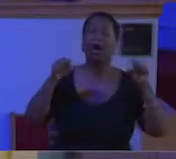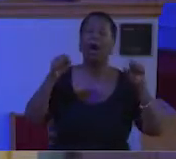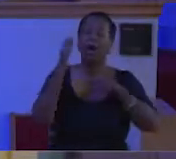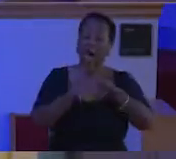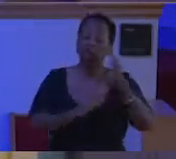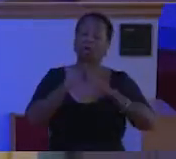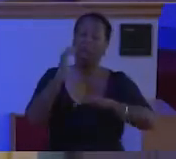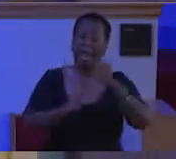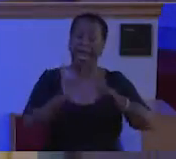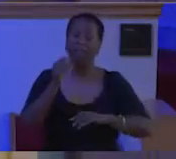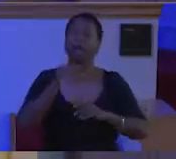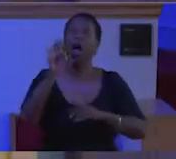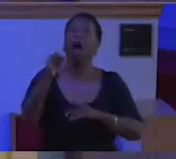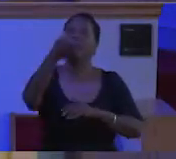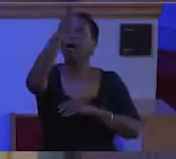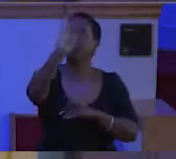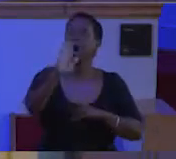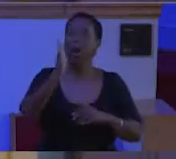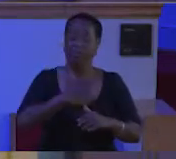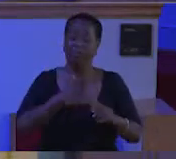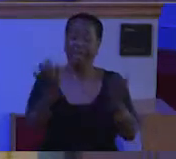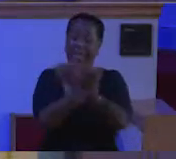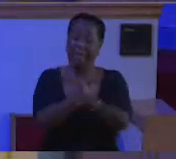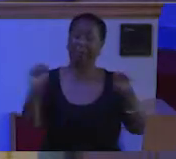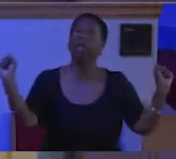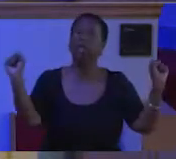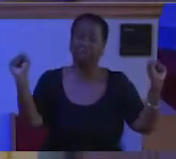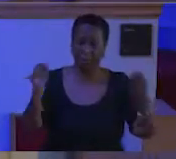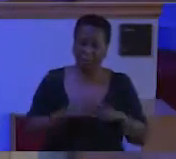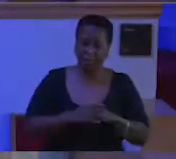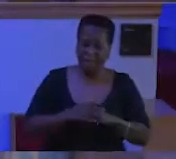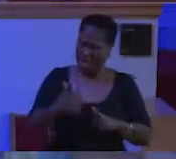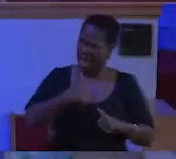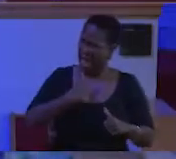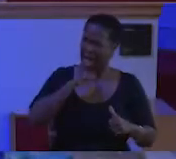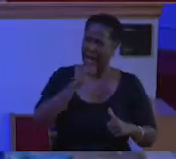consolation of the God of my salvation.